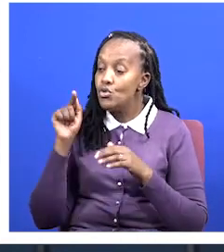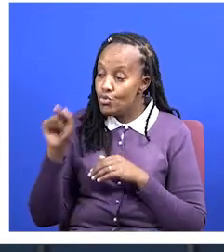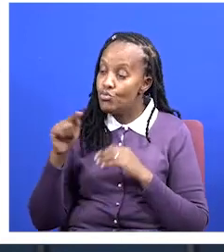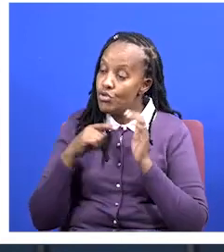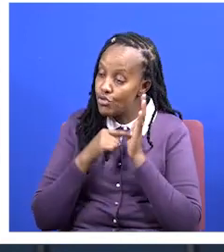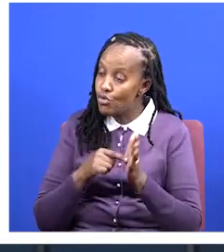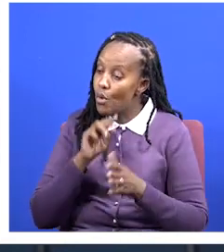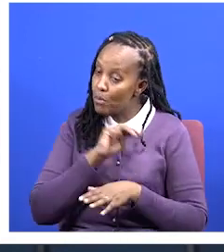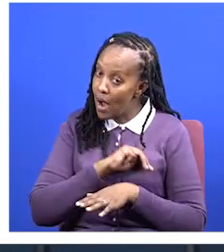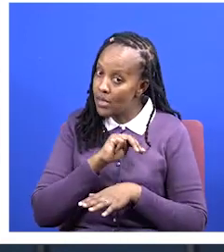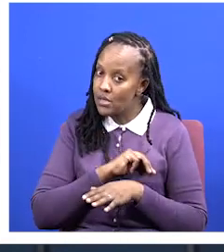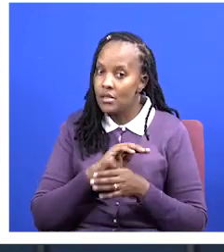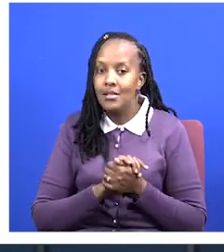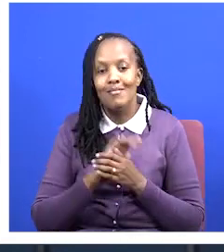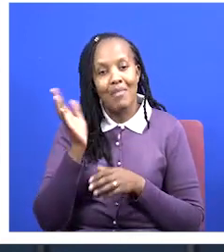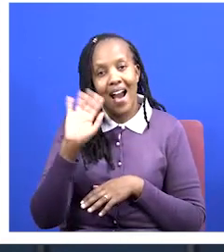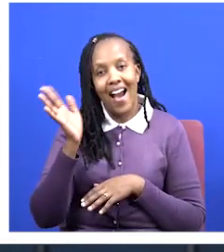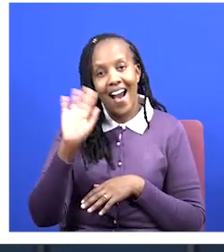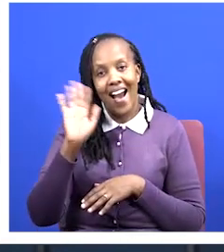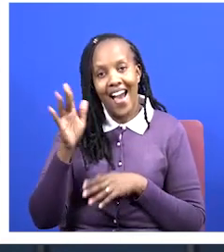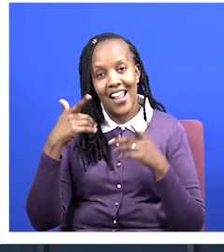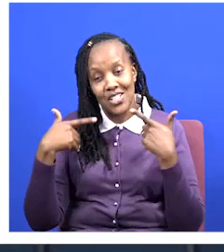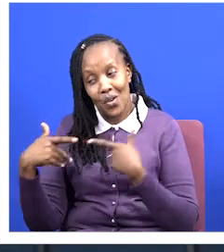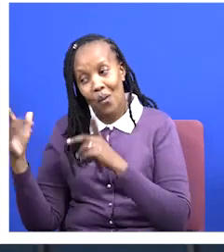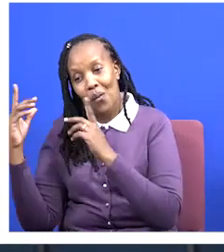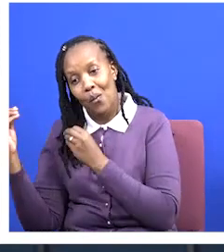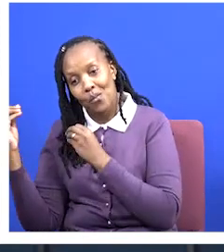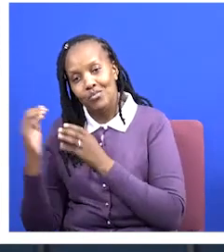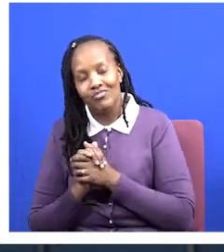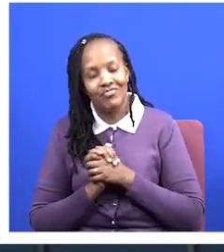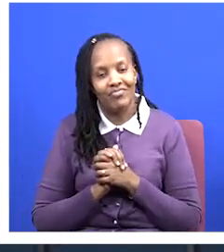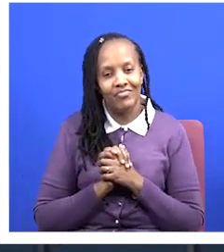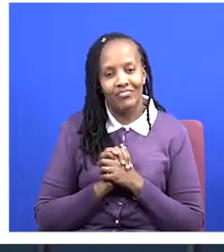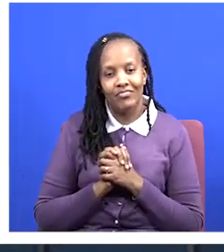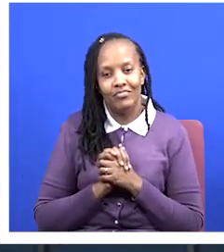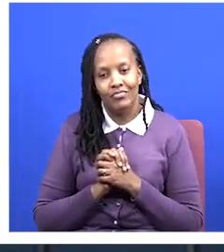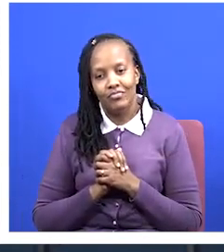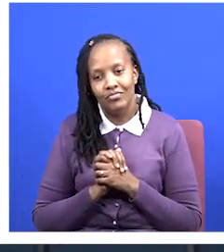we shall be shown mercy. Wow. Yeah. Bye. Bye. Bye. Let's go.